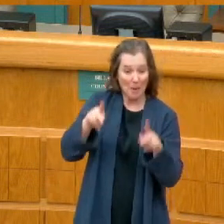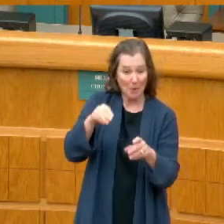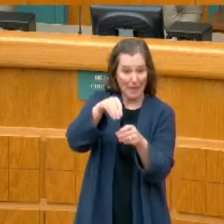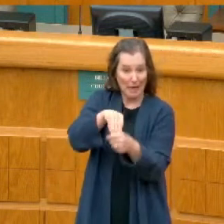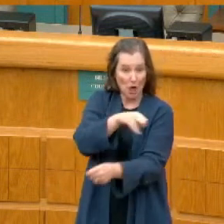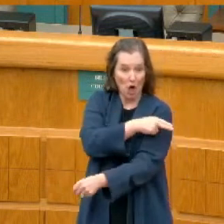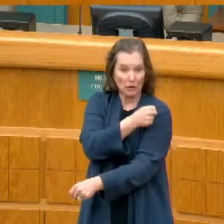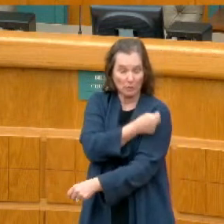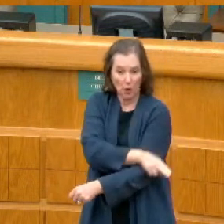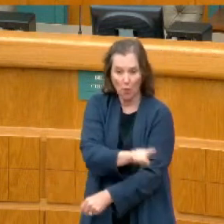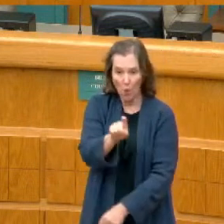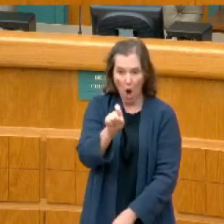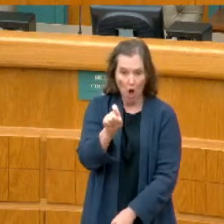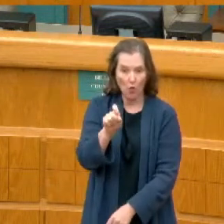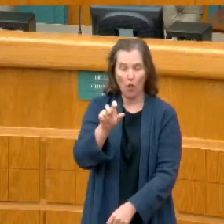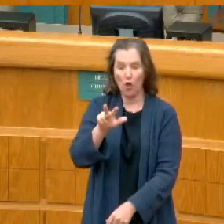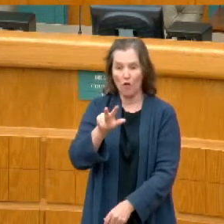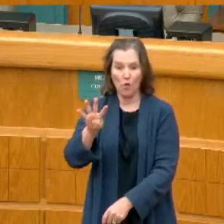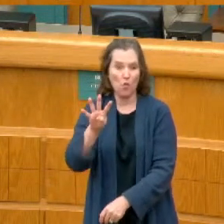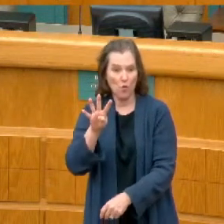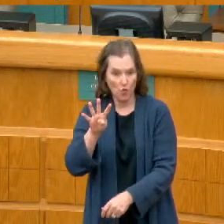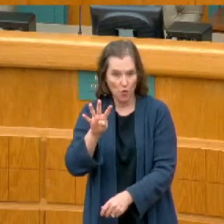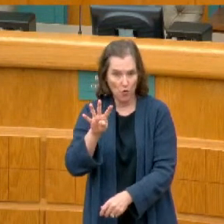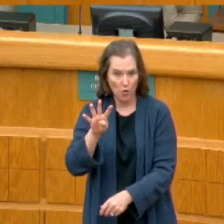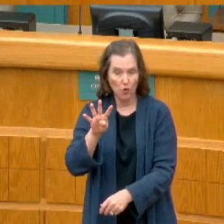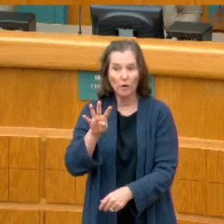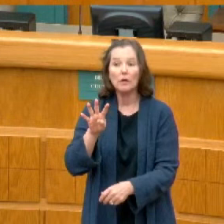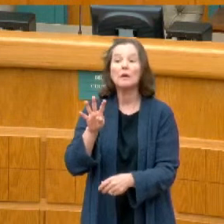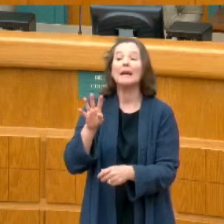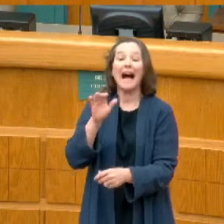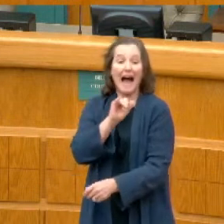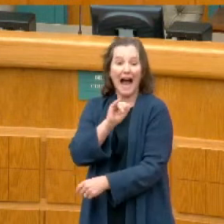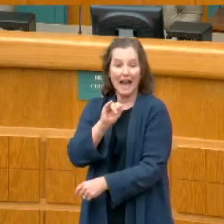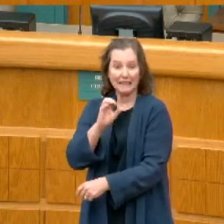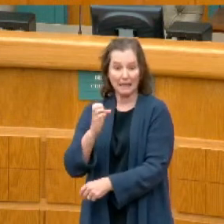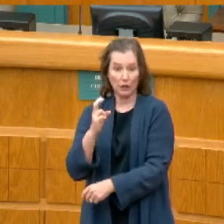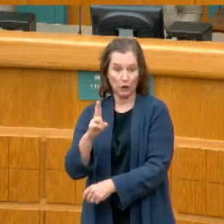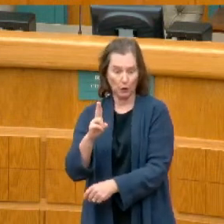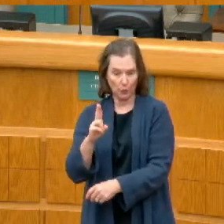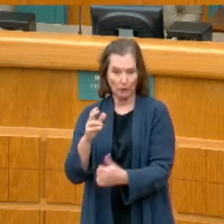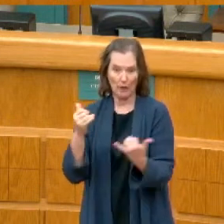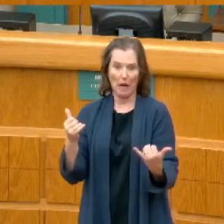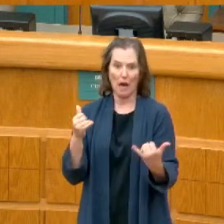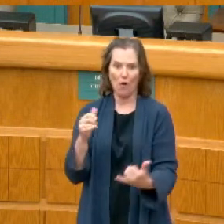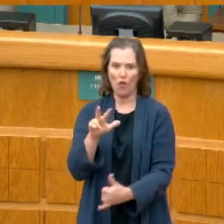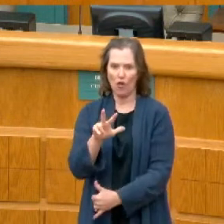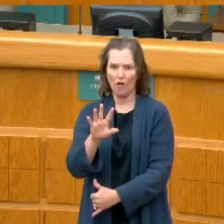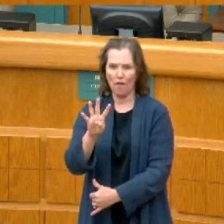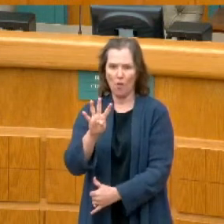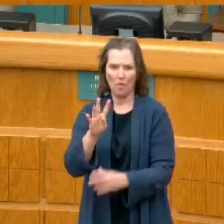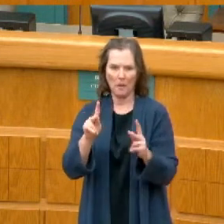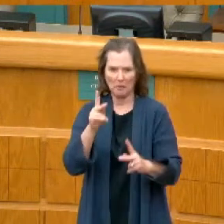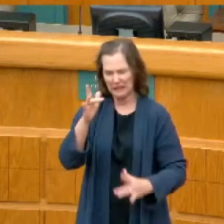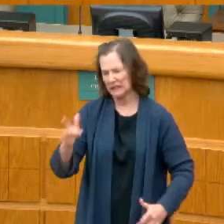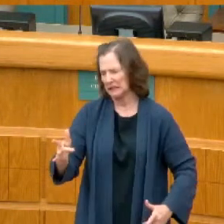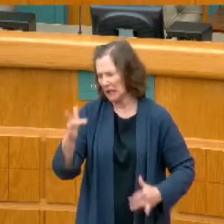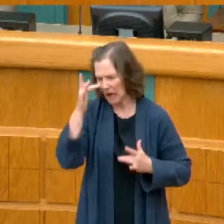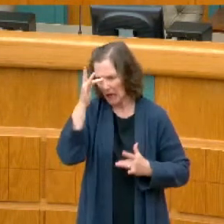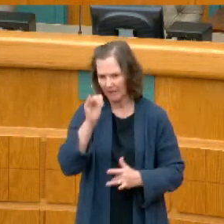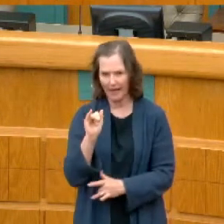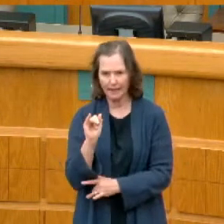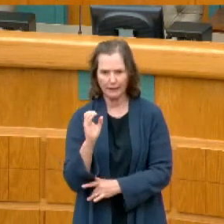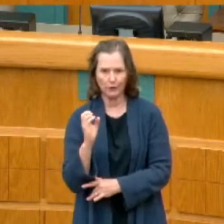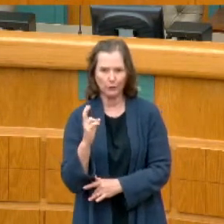patients fighting the virus, with 34 currently in ICU. And as of Tuesday, the state of